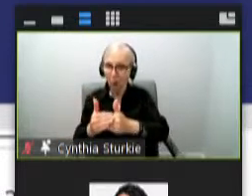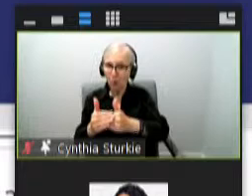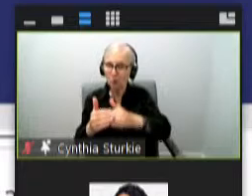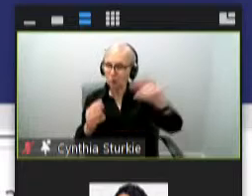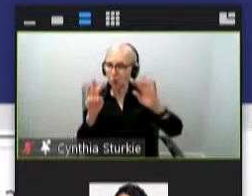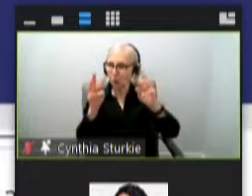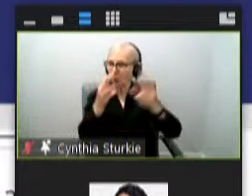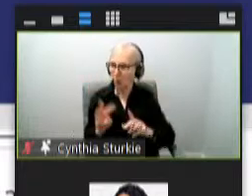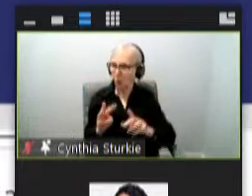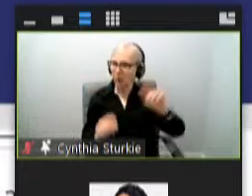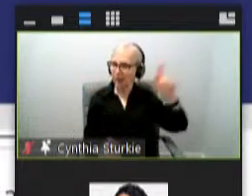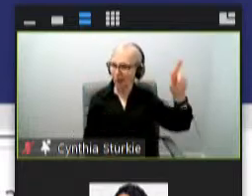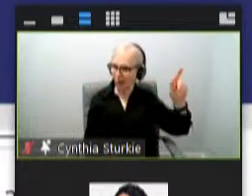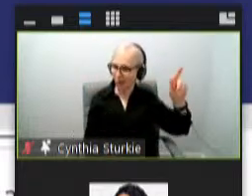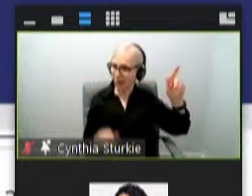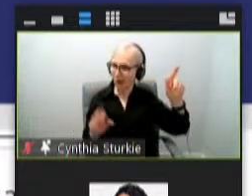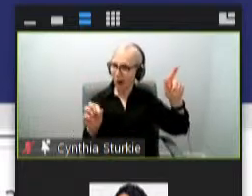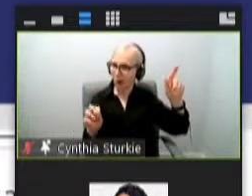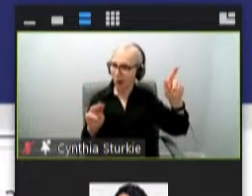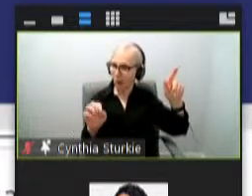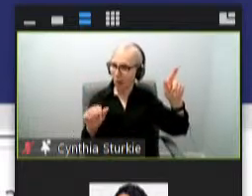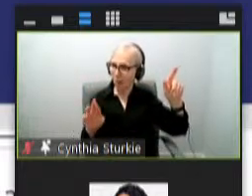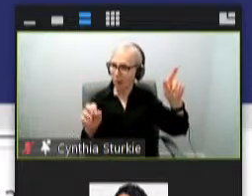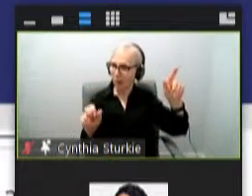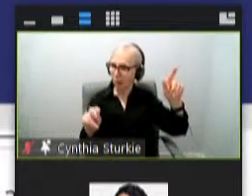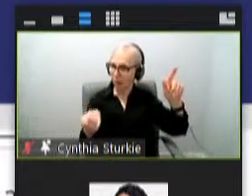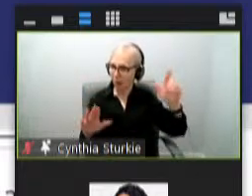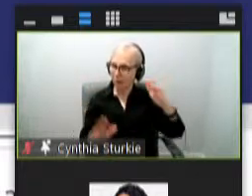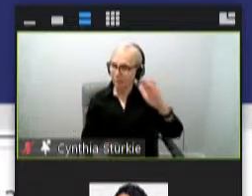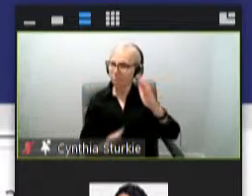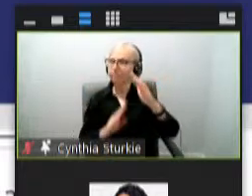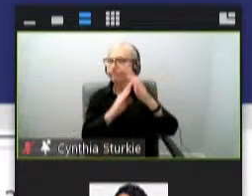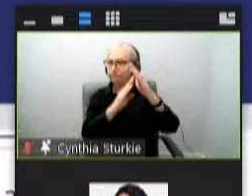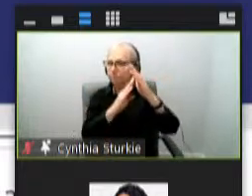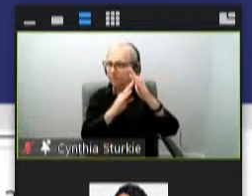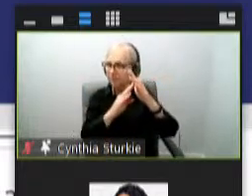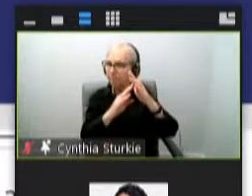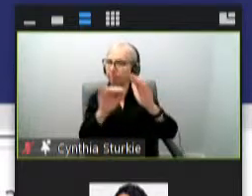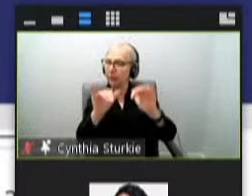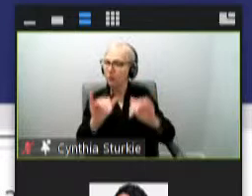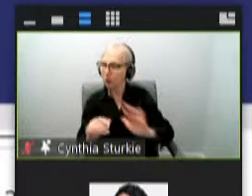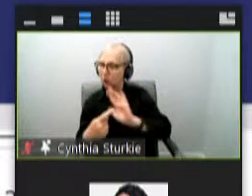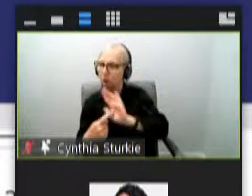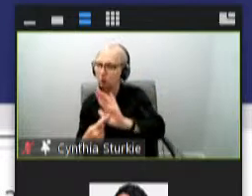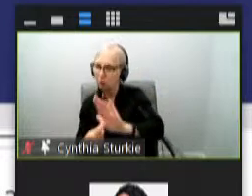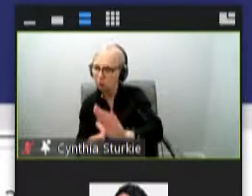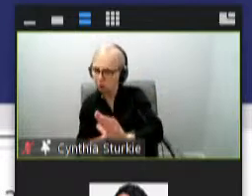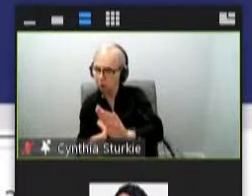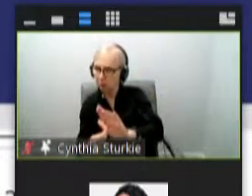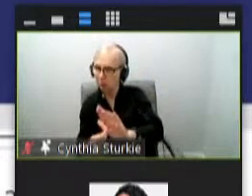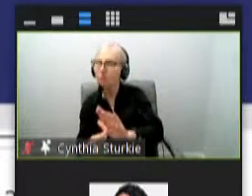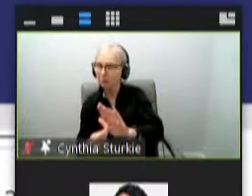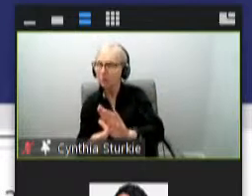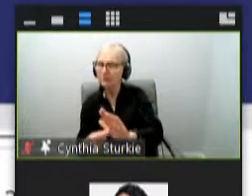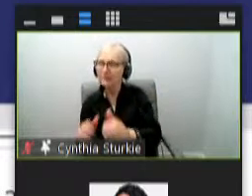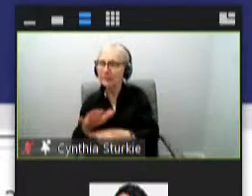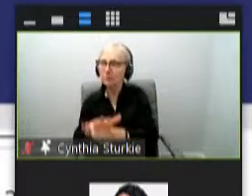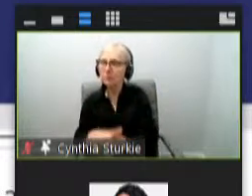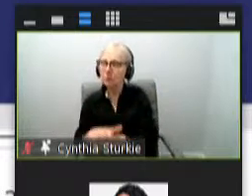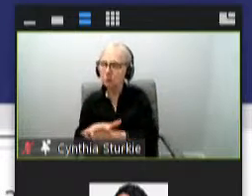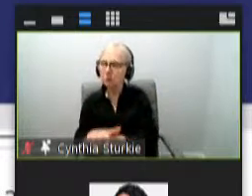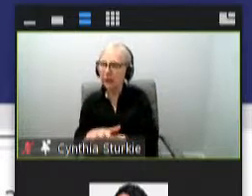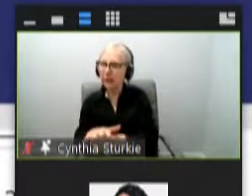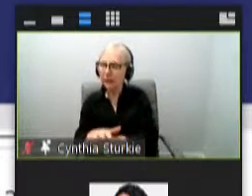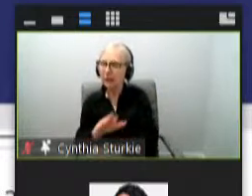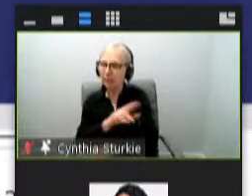saw during the Omicron earlier surge this winter, but certainly could indicate some strain on our healthcare system, could